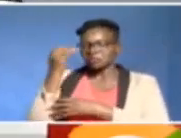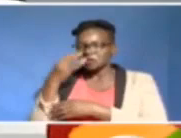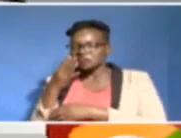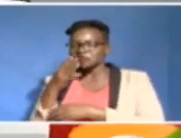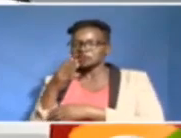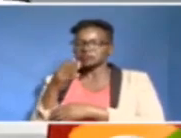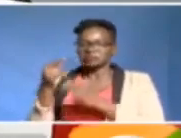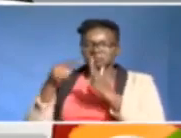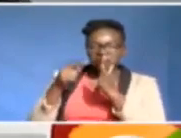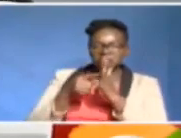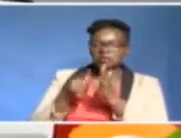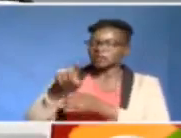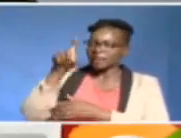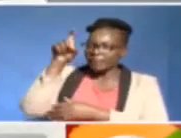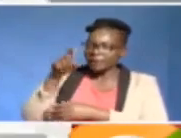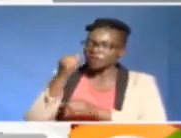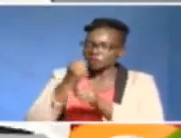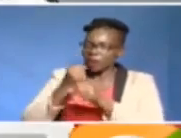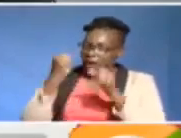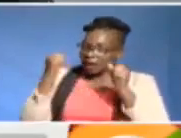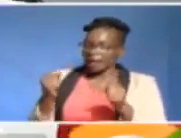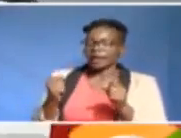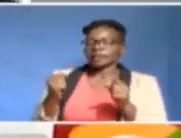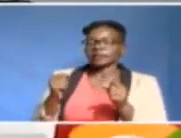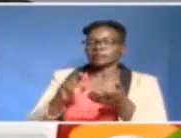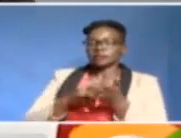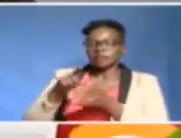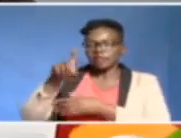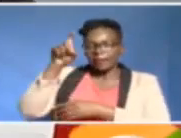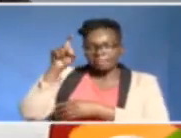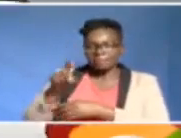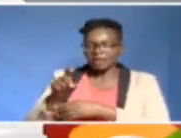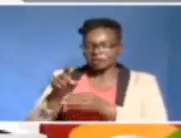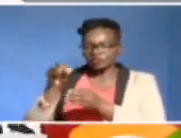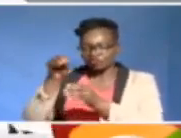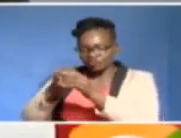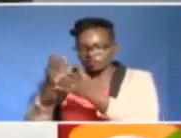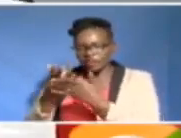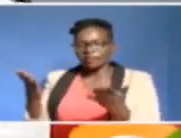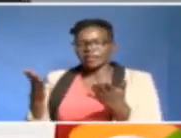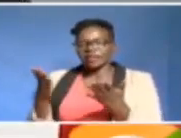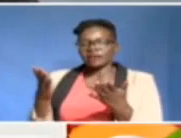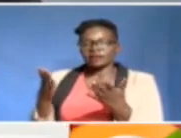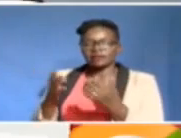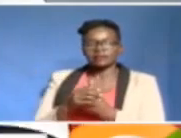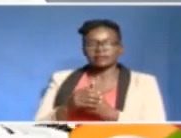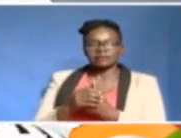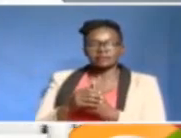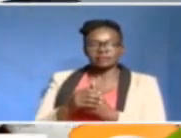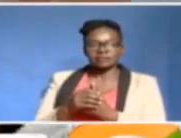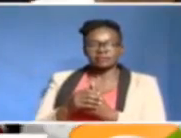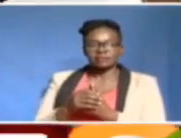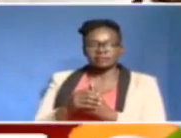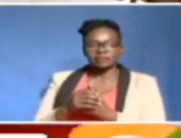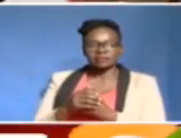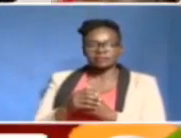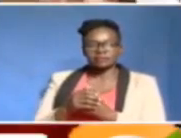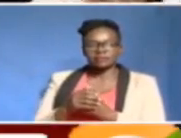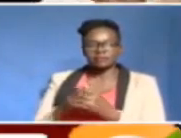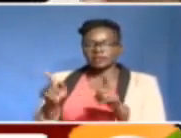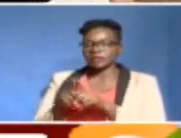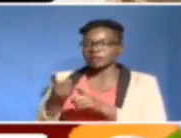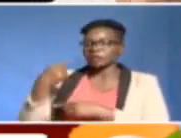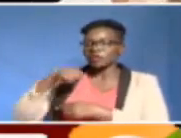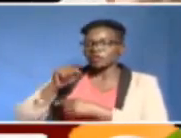hard for it. Mm-hmm. You know, you must put in work. Something, yeah. You know, you Something must put in work. And Victoria, we are a